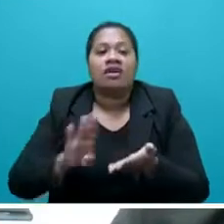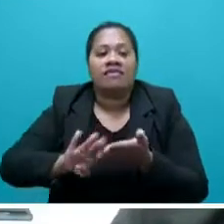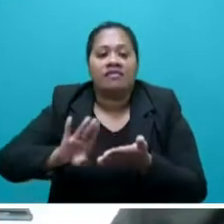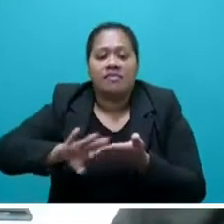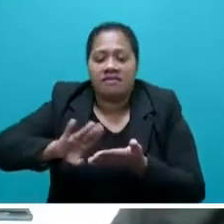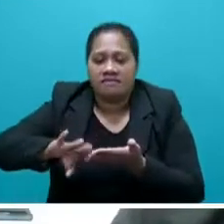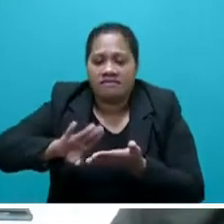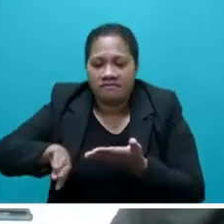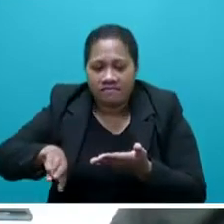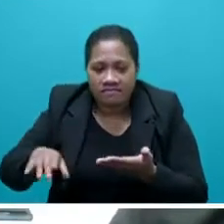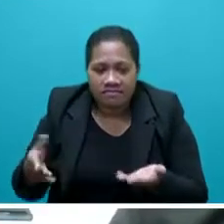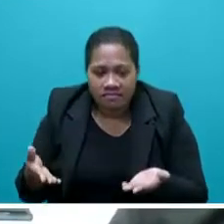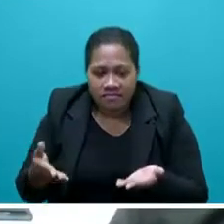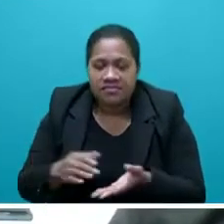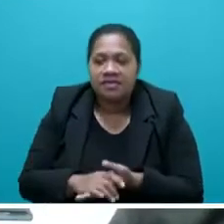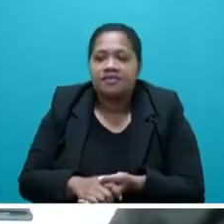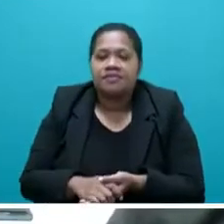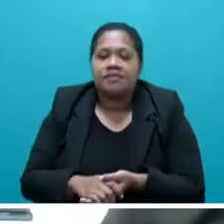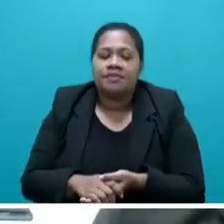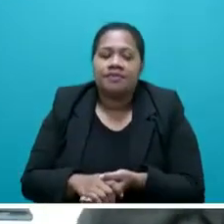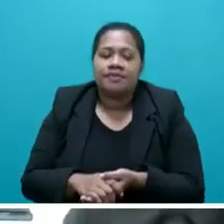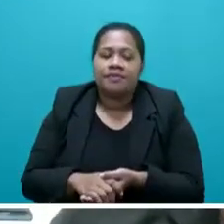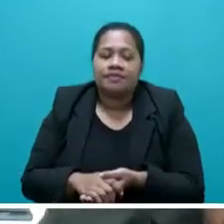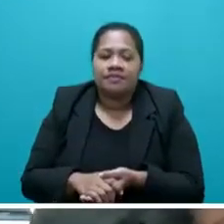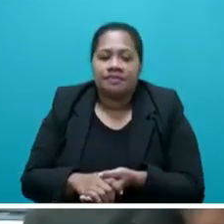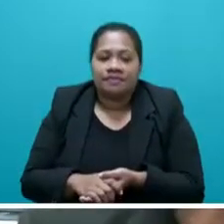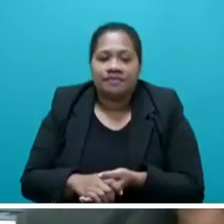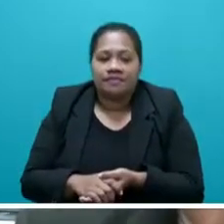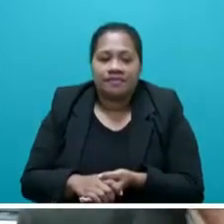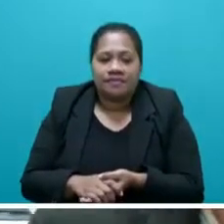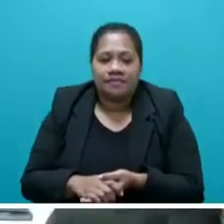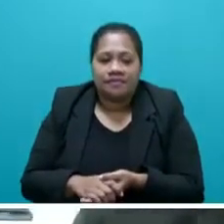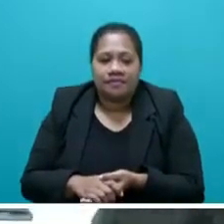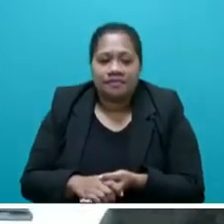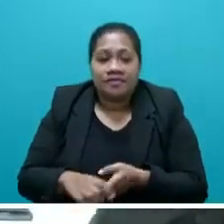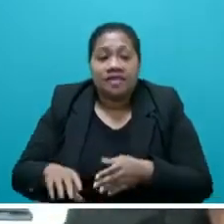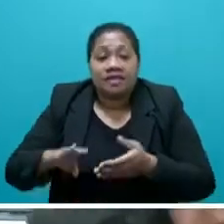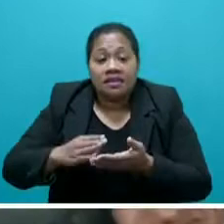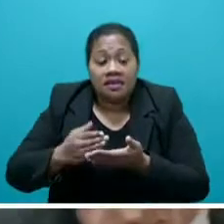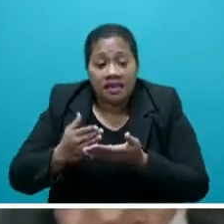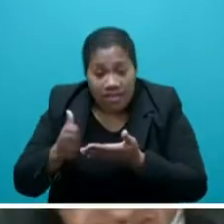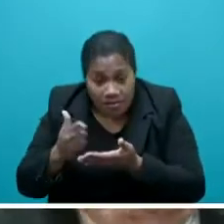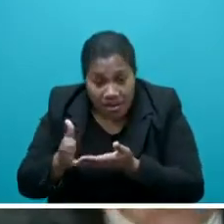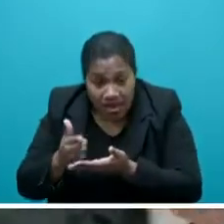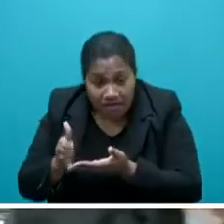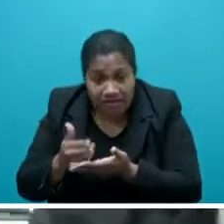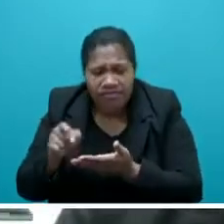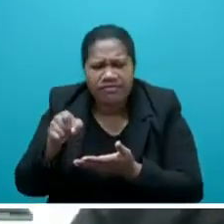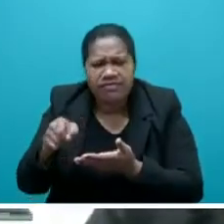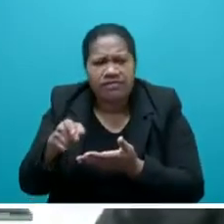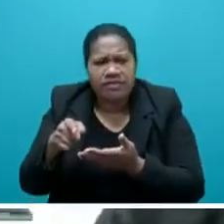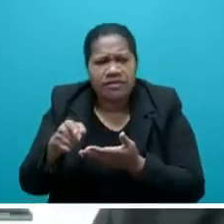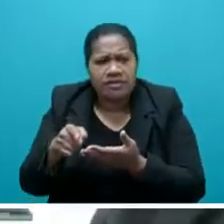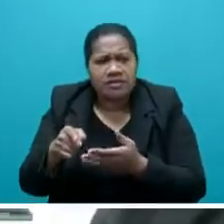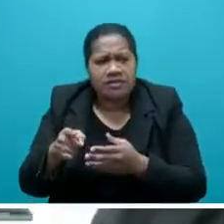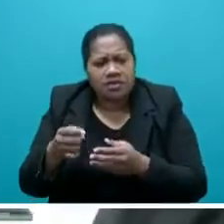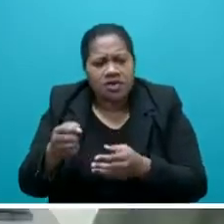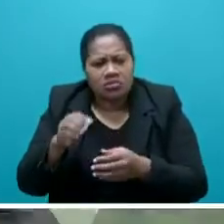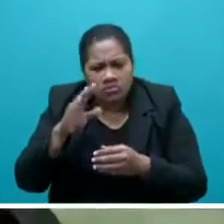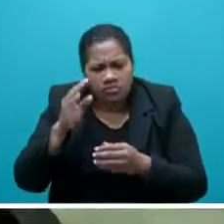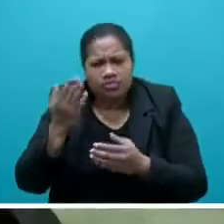financial parts of these statements. Mr. Speaker, sir, FNPF has been lending money to the Ratumara